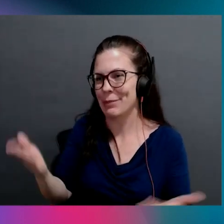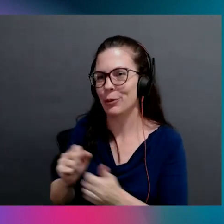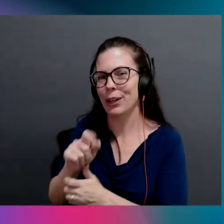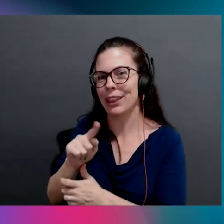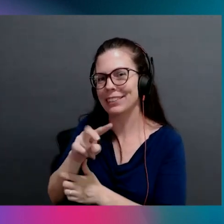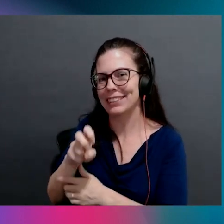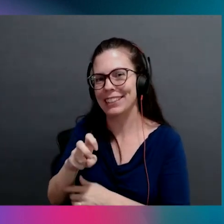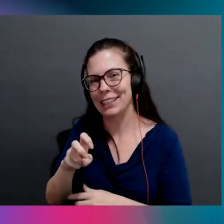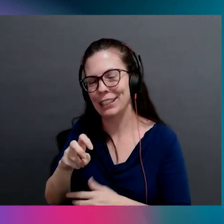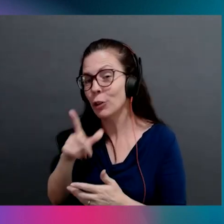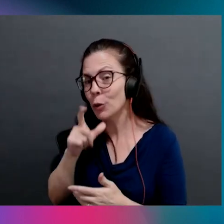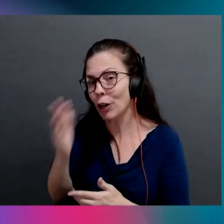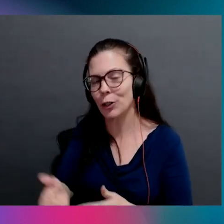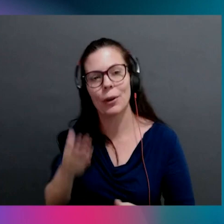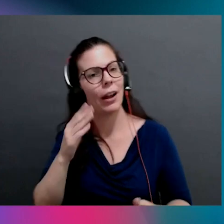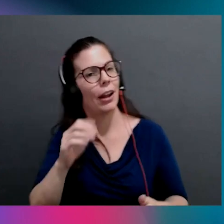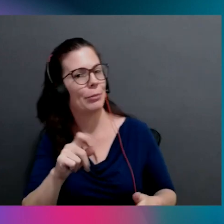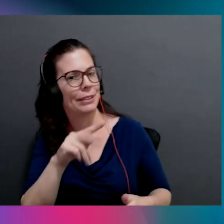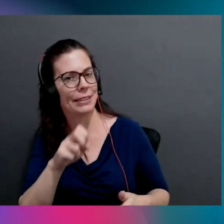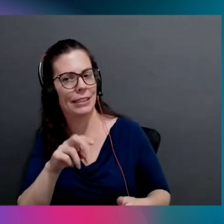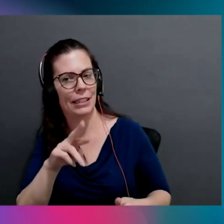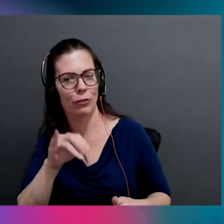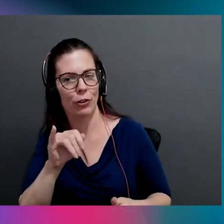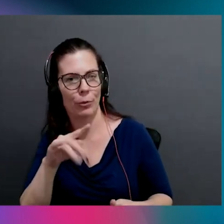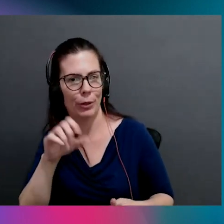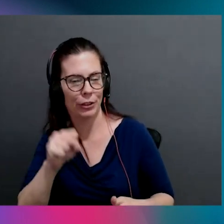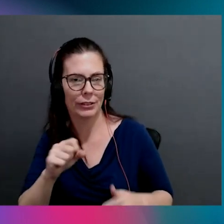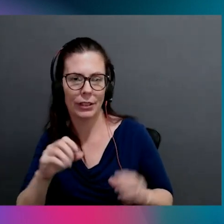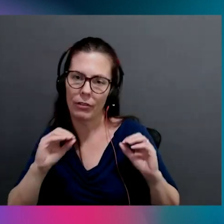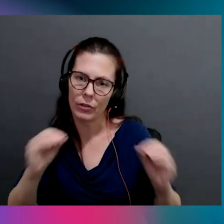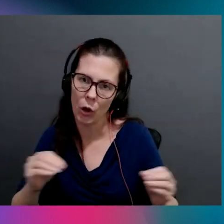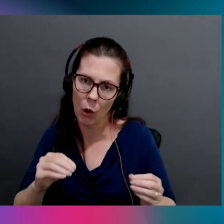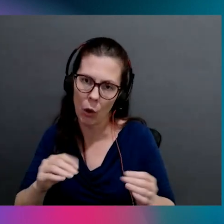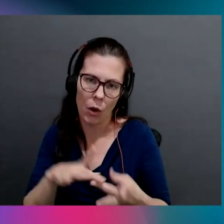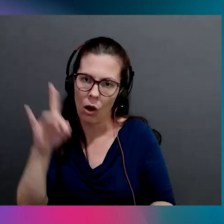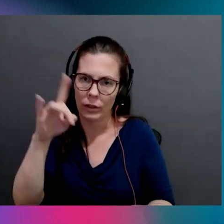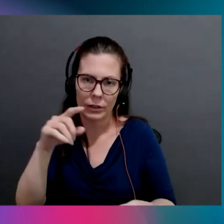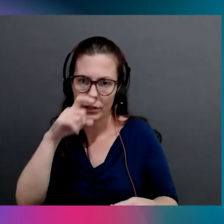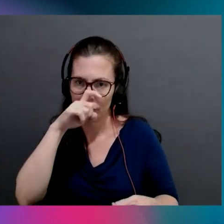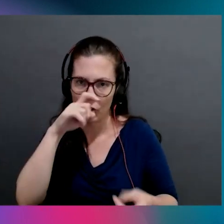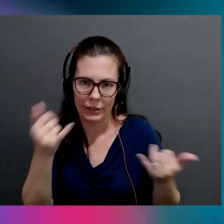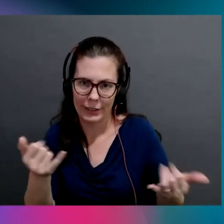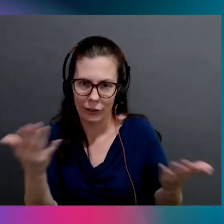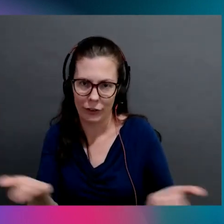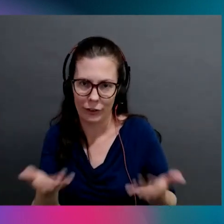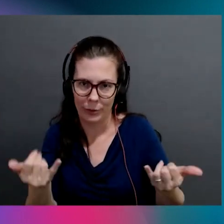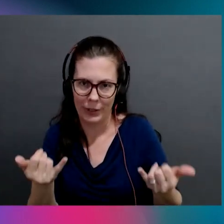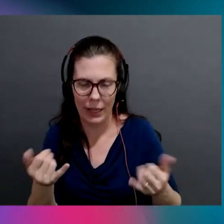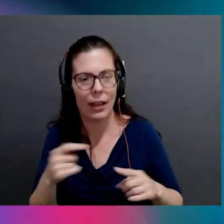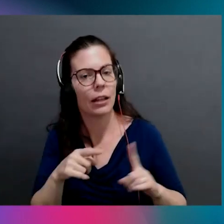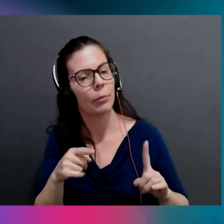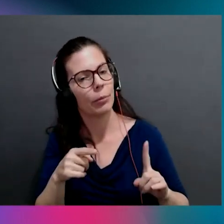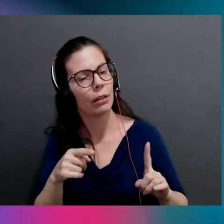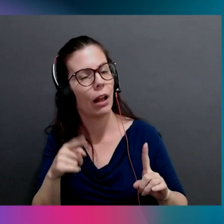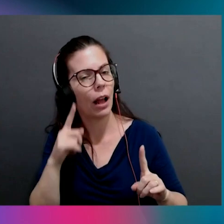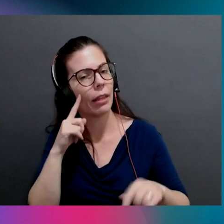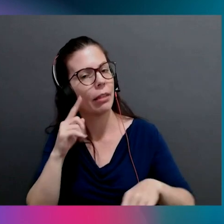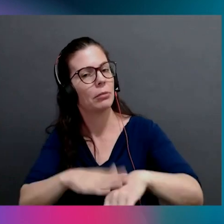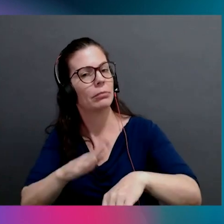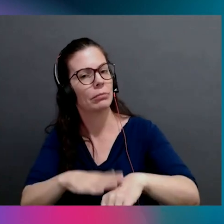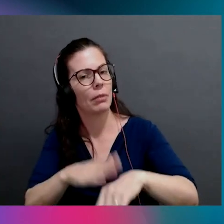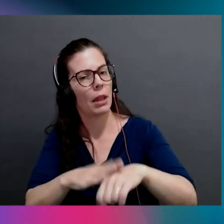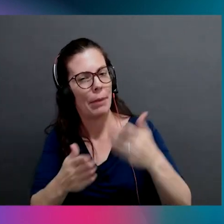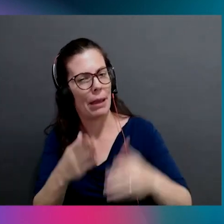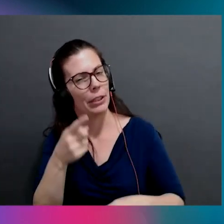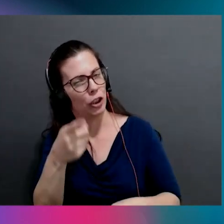developer advocate for .NET and PowerShell. I have no haunted dolls with me today. No? Although I would kind of indicate you might be a haunted doll. You do